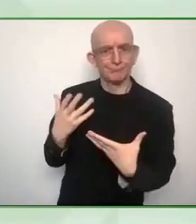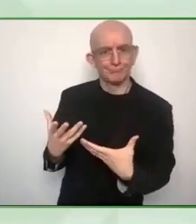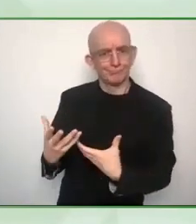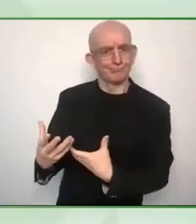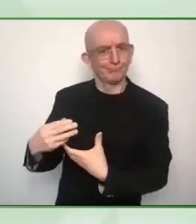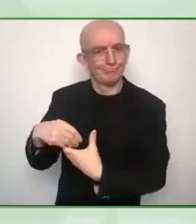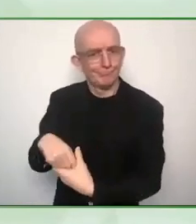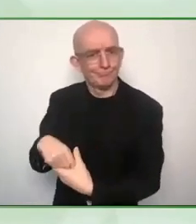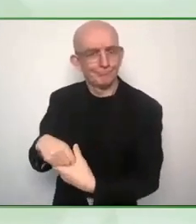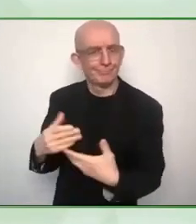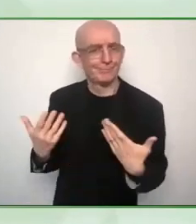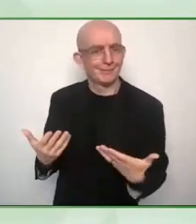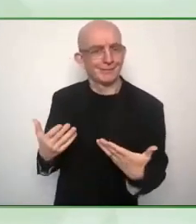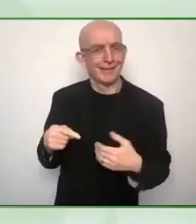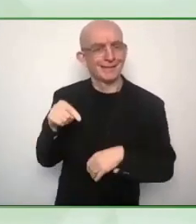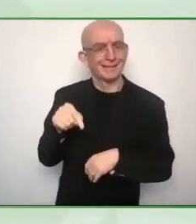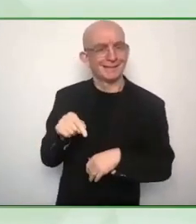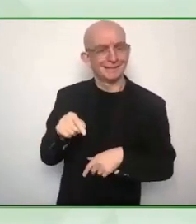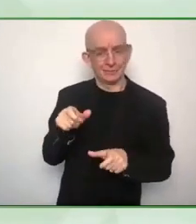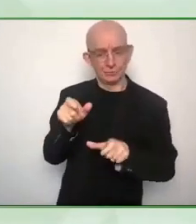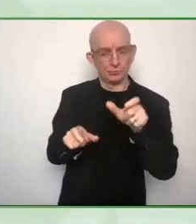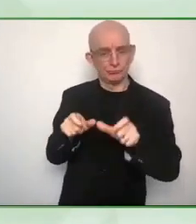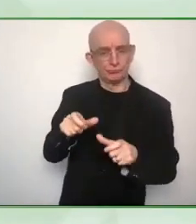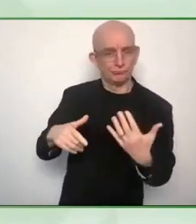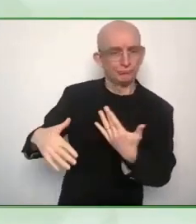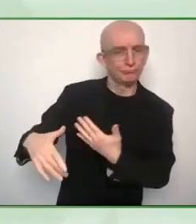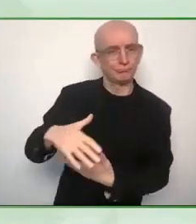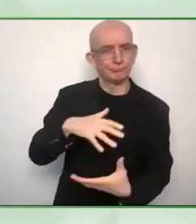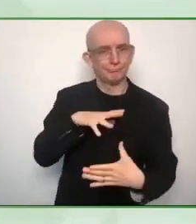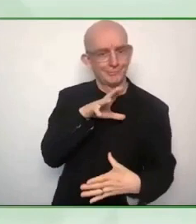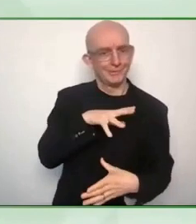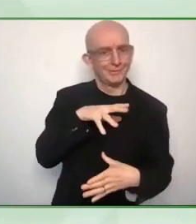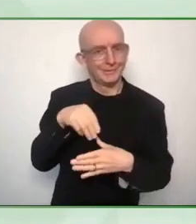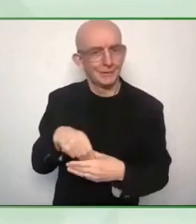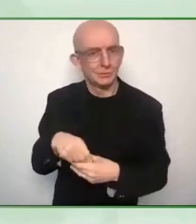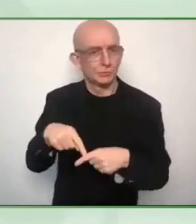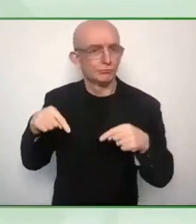being financially independent, access to health,